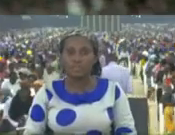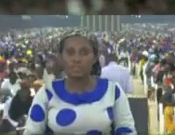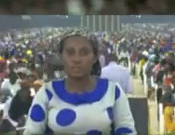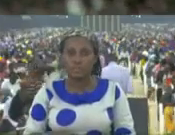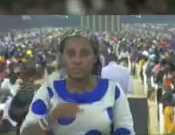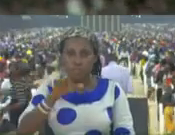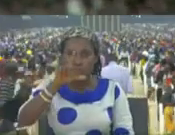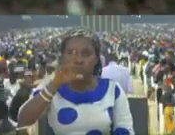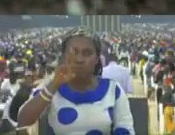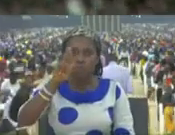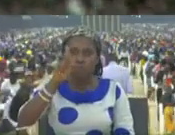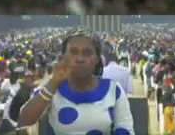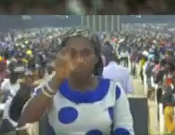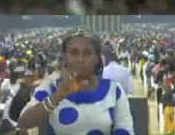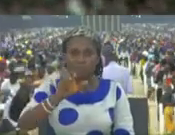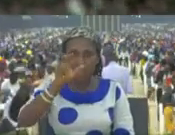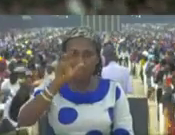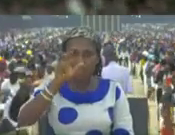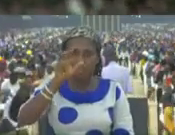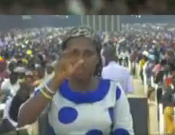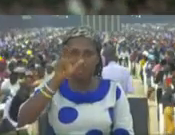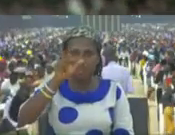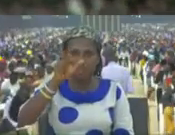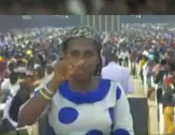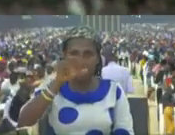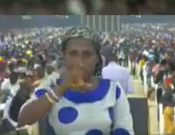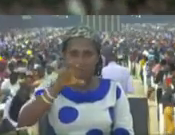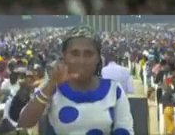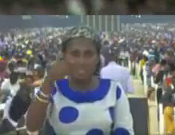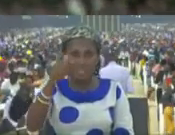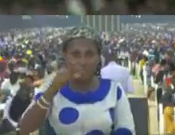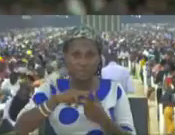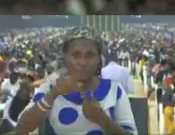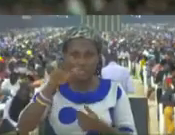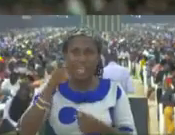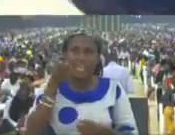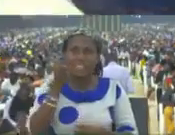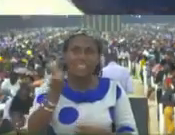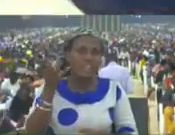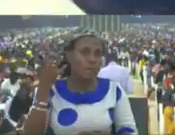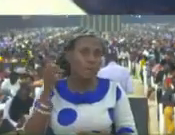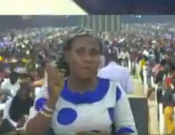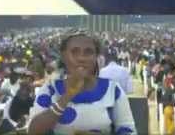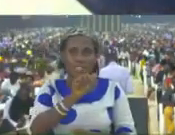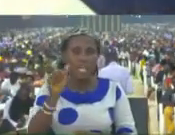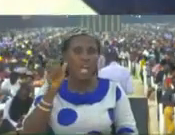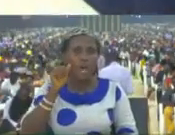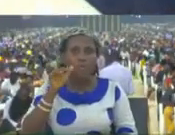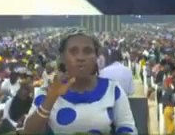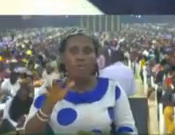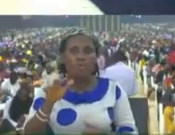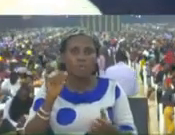Luke 13, from verse 10 to 13. There was a woman who was bent